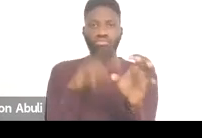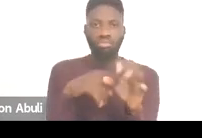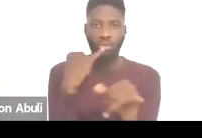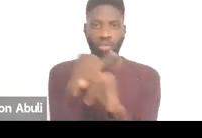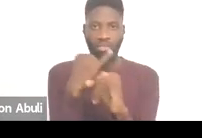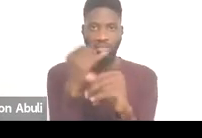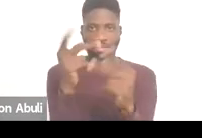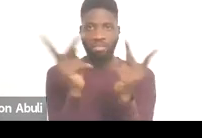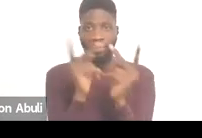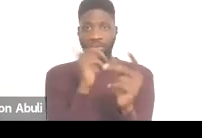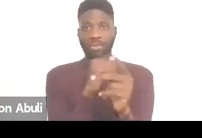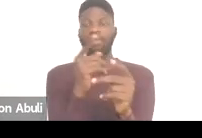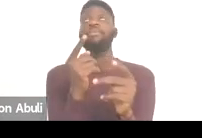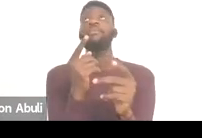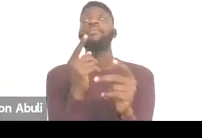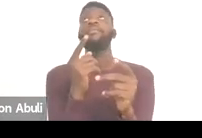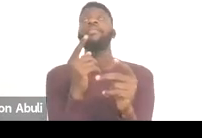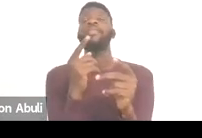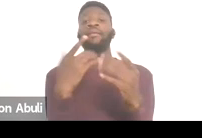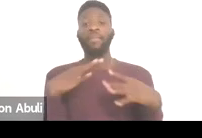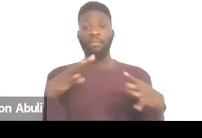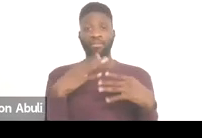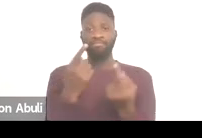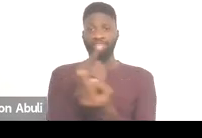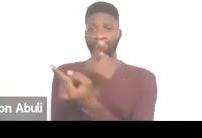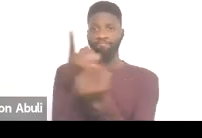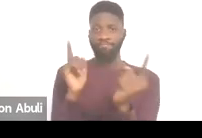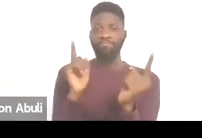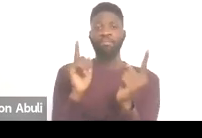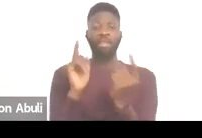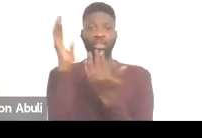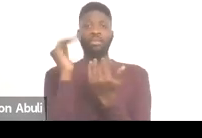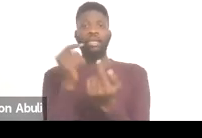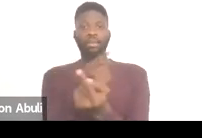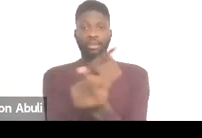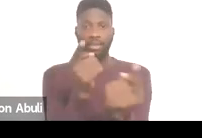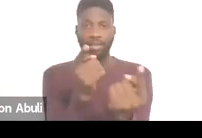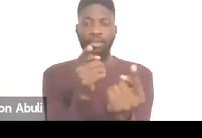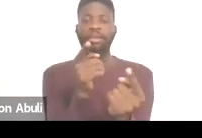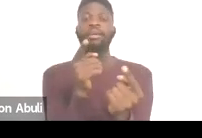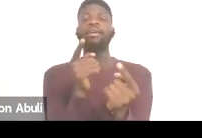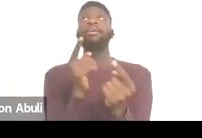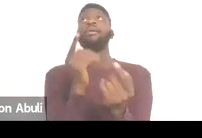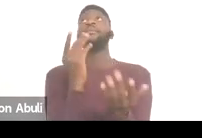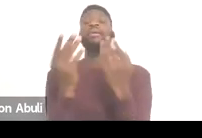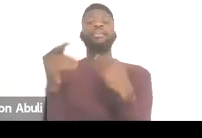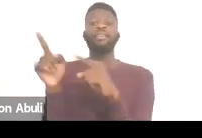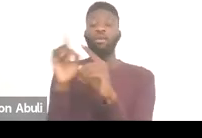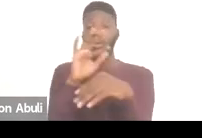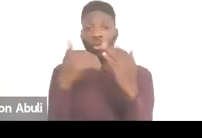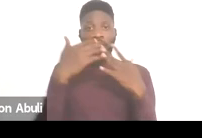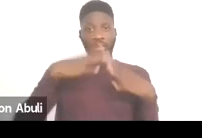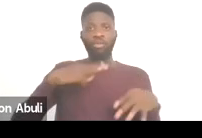workplace. People have a certain expectations that maybe everyone already knows